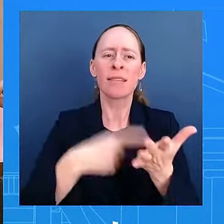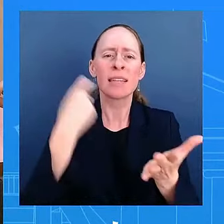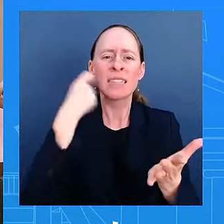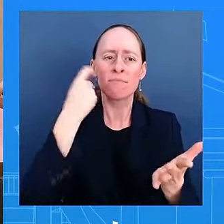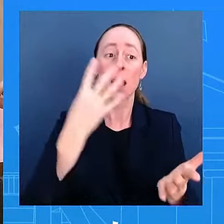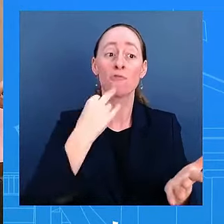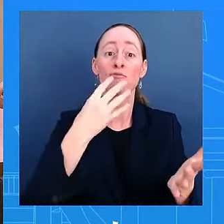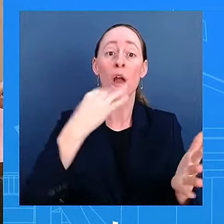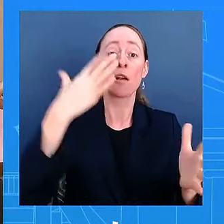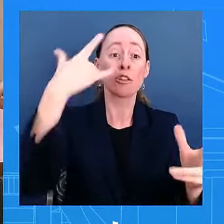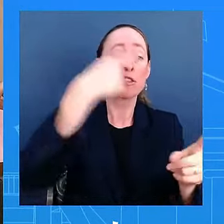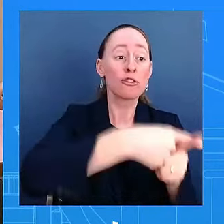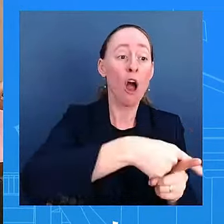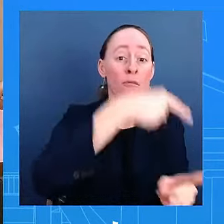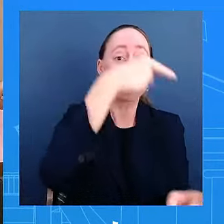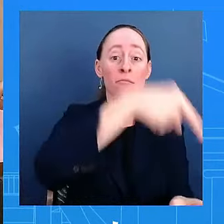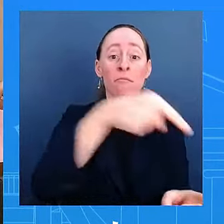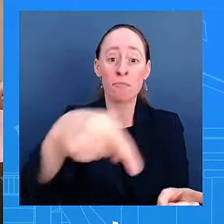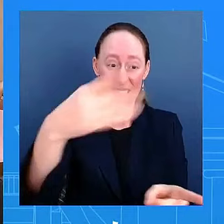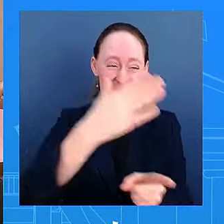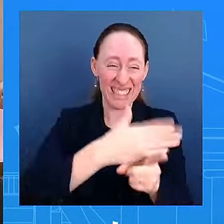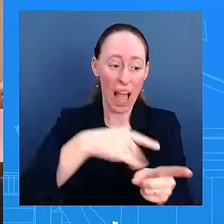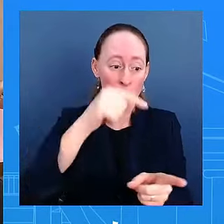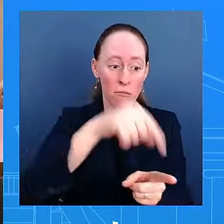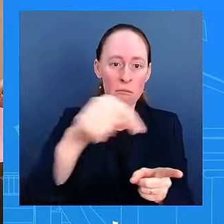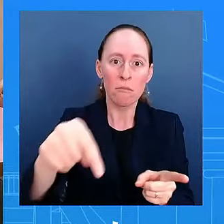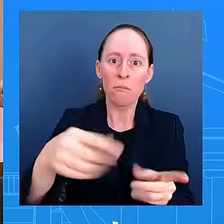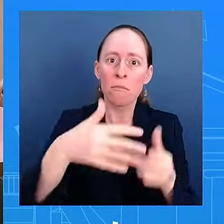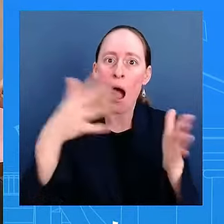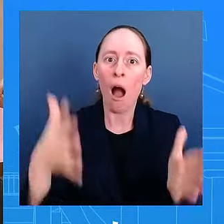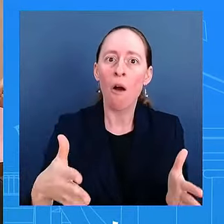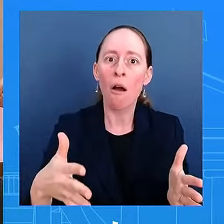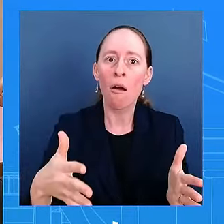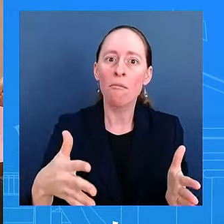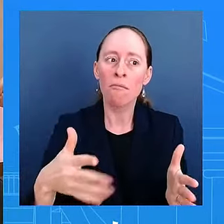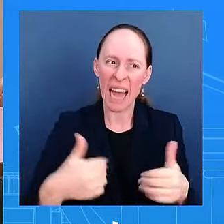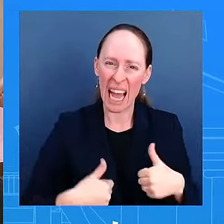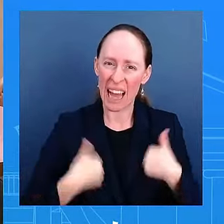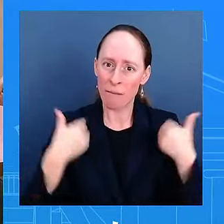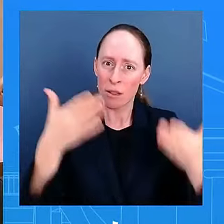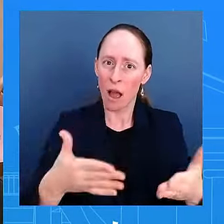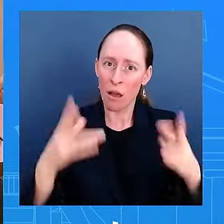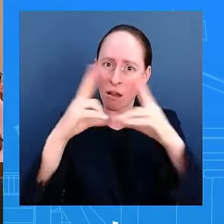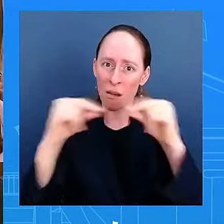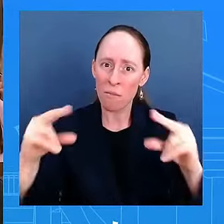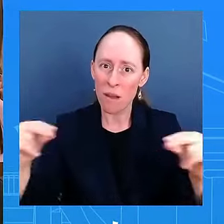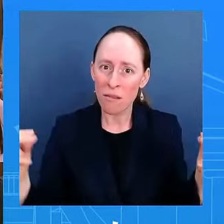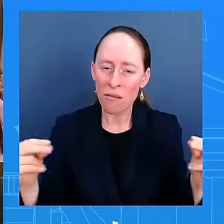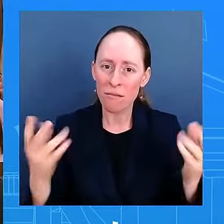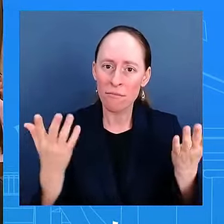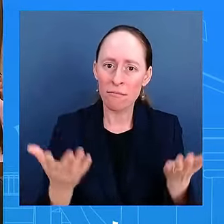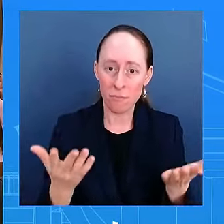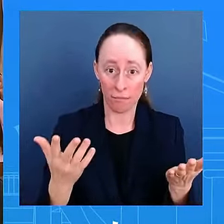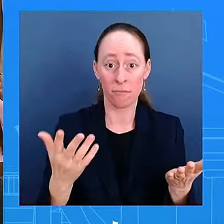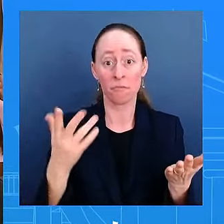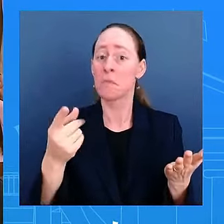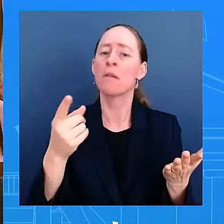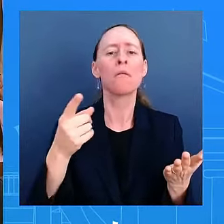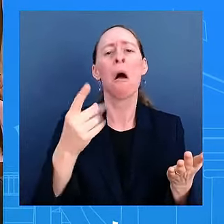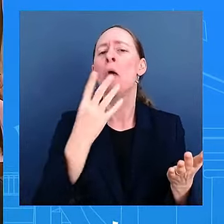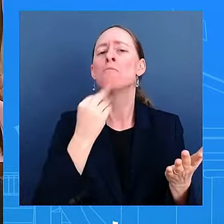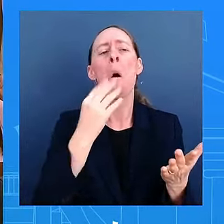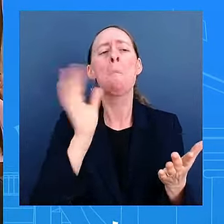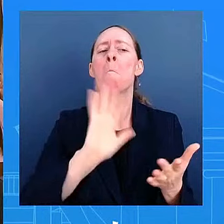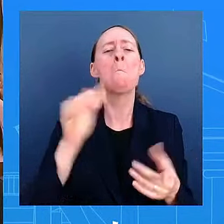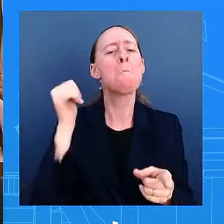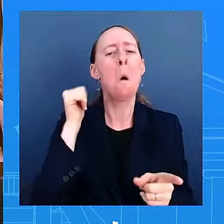have you received any Israeli guarantees that they won't strike the airport in Beirut, as well as the road to the airport, which